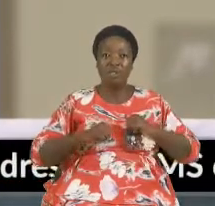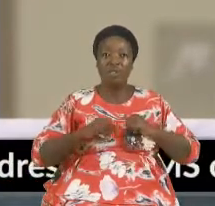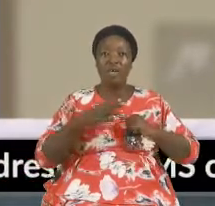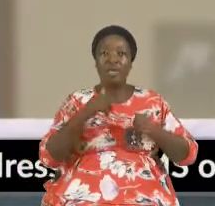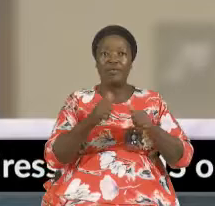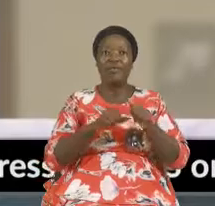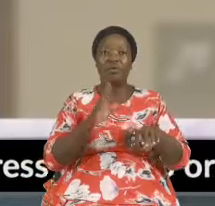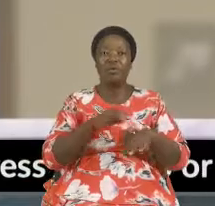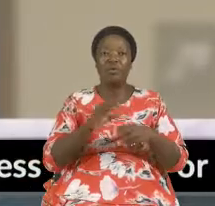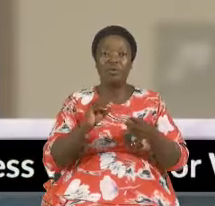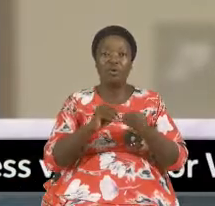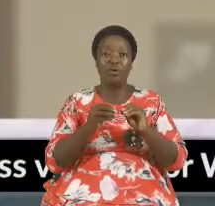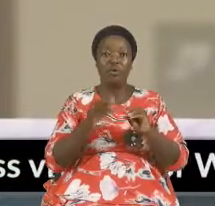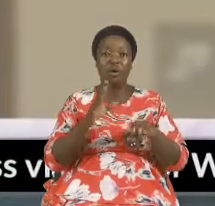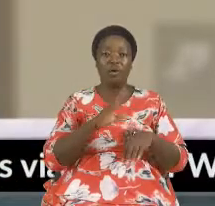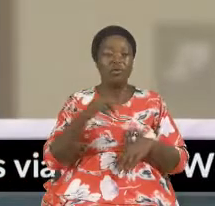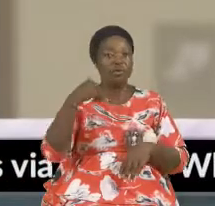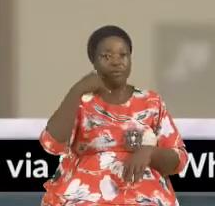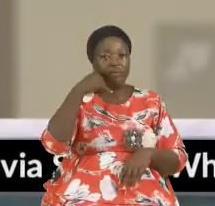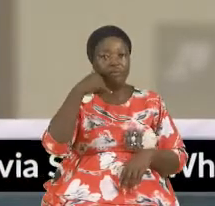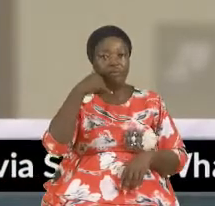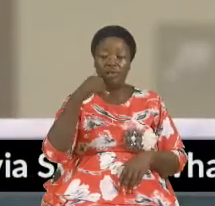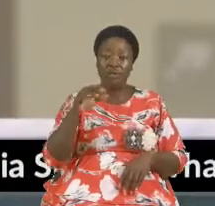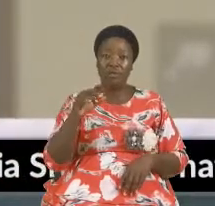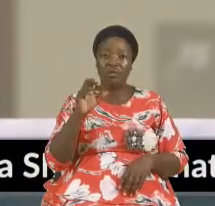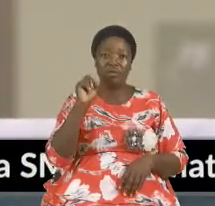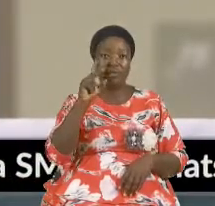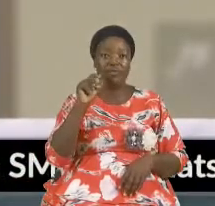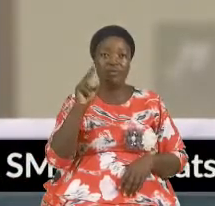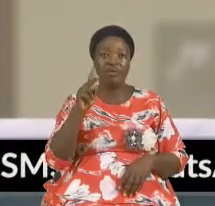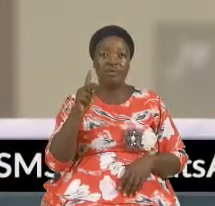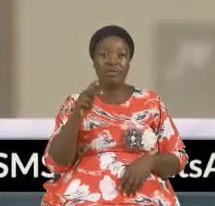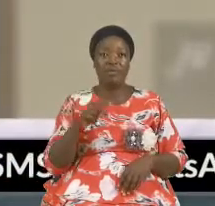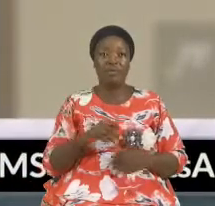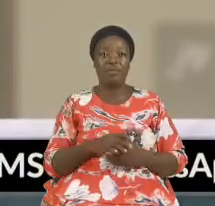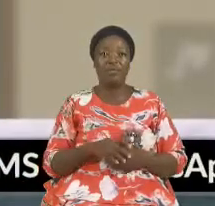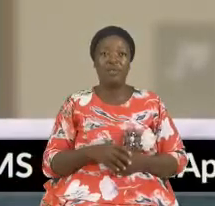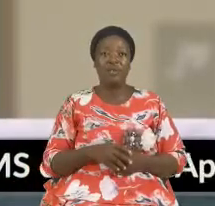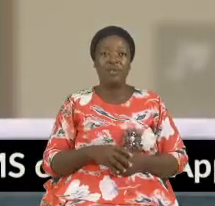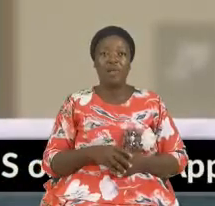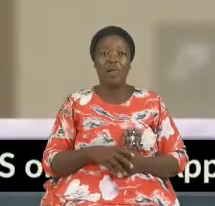please send your details to the number on your screen.